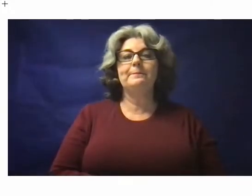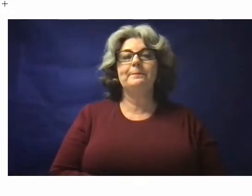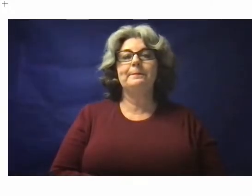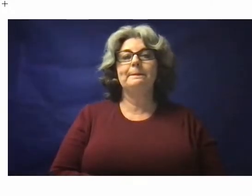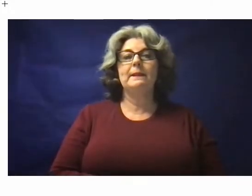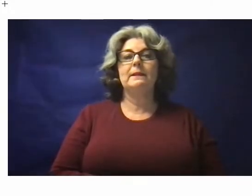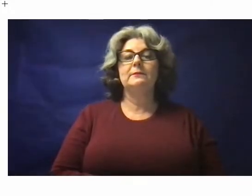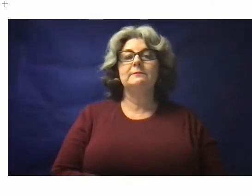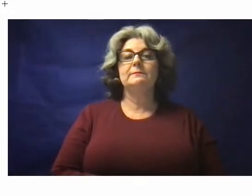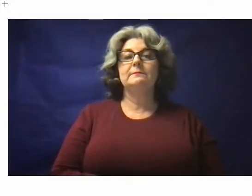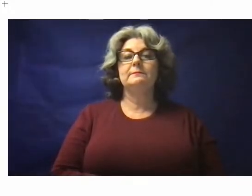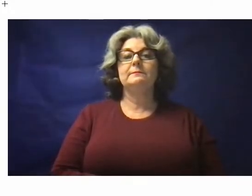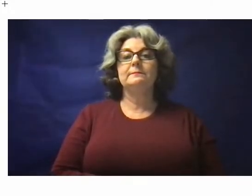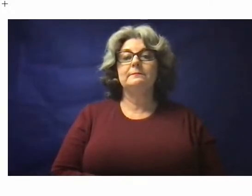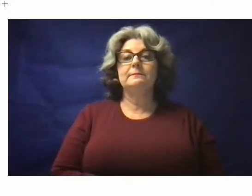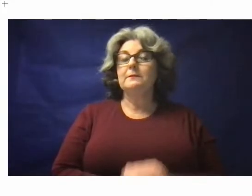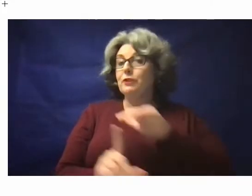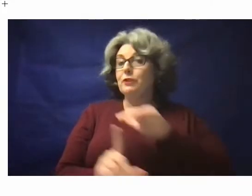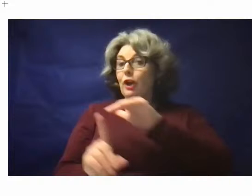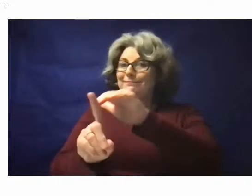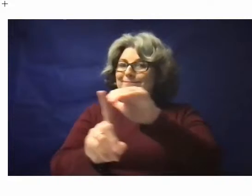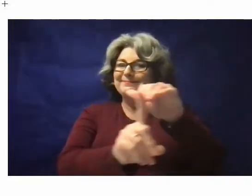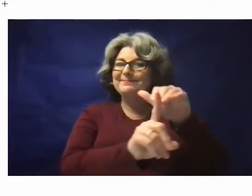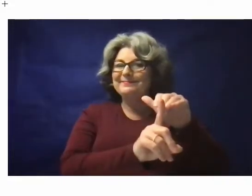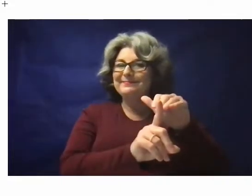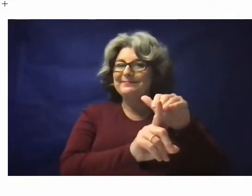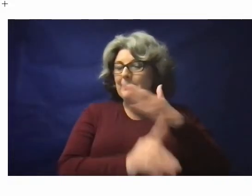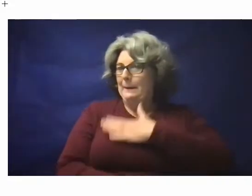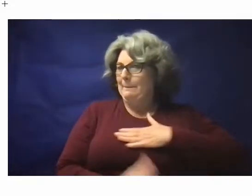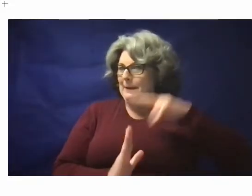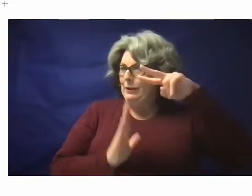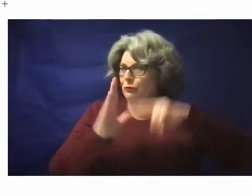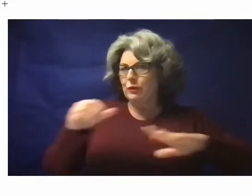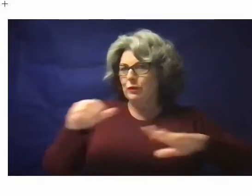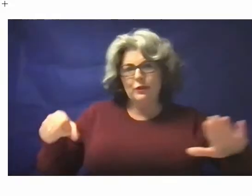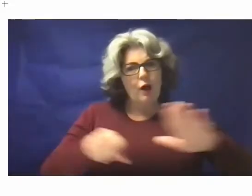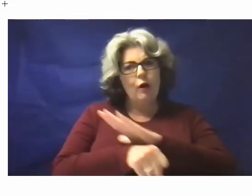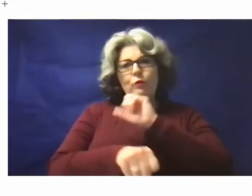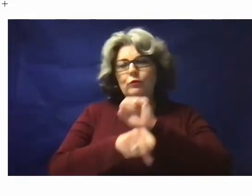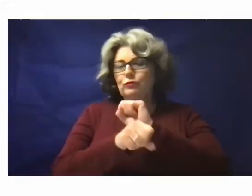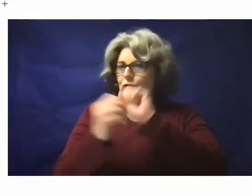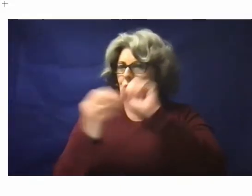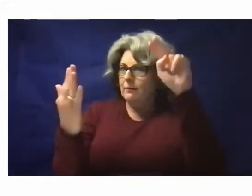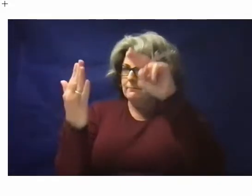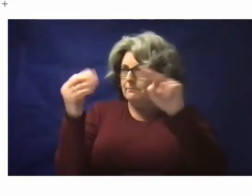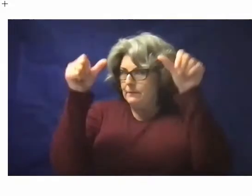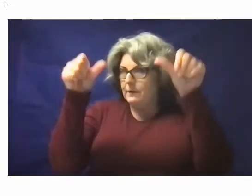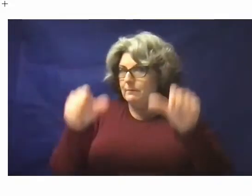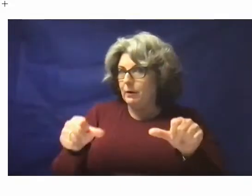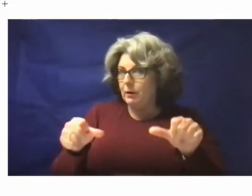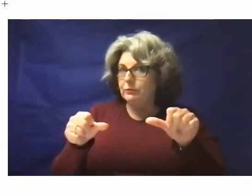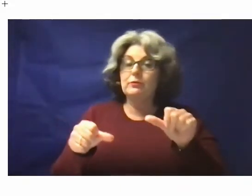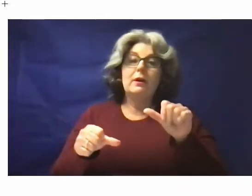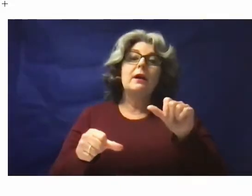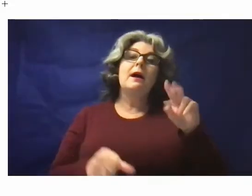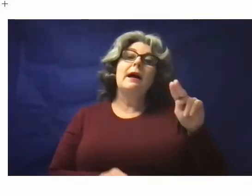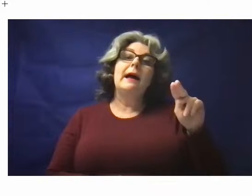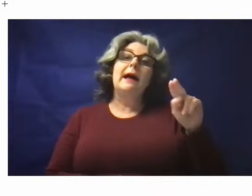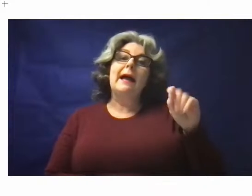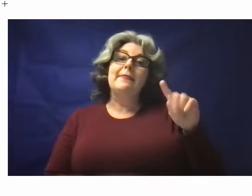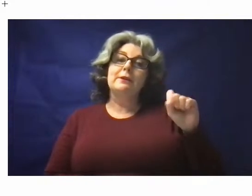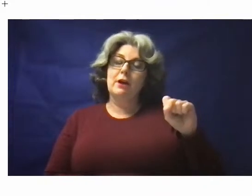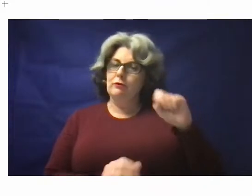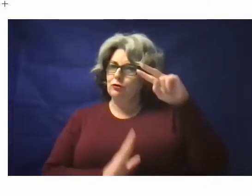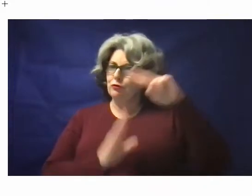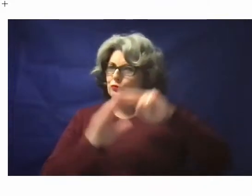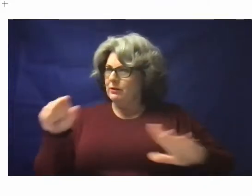Okay, so just some reminders. Please read the entire job poster, including the notes, and follow the instructions they provide.